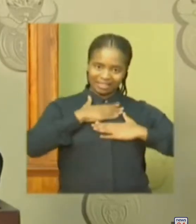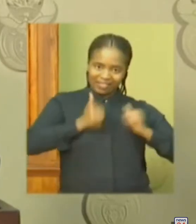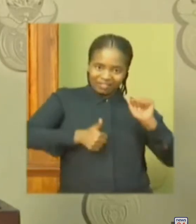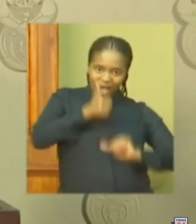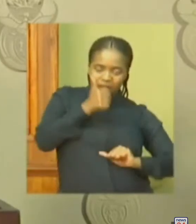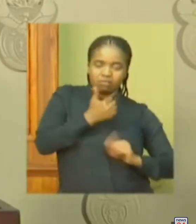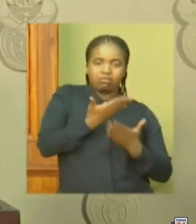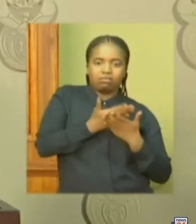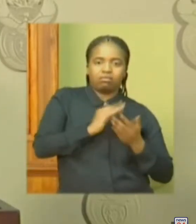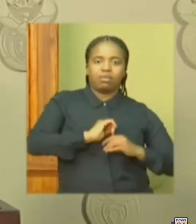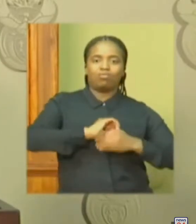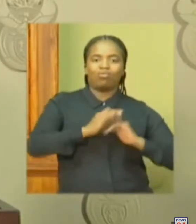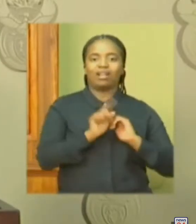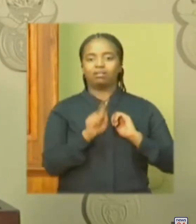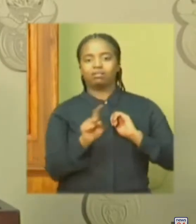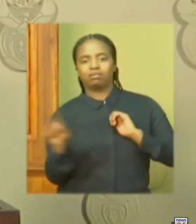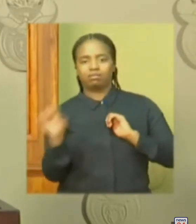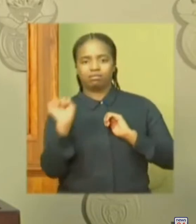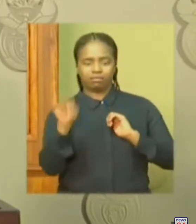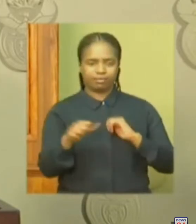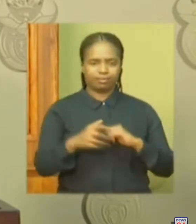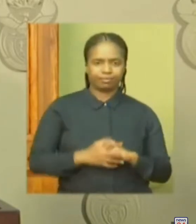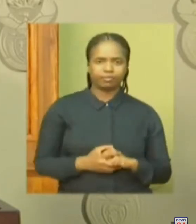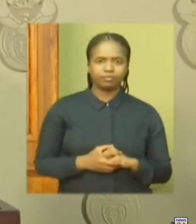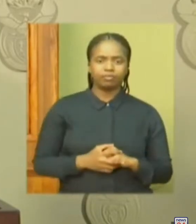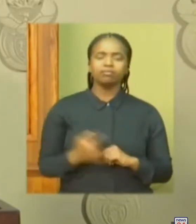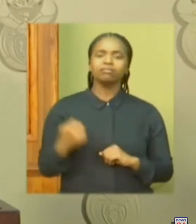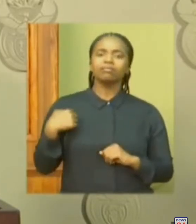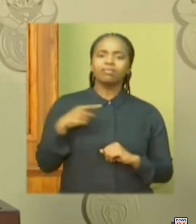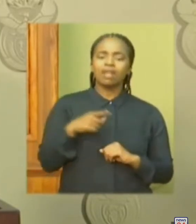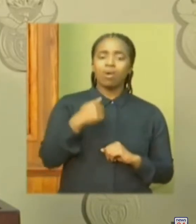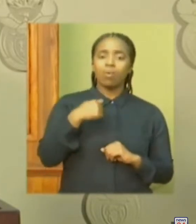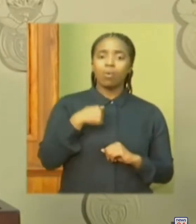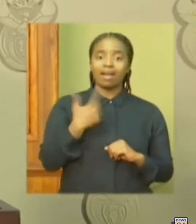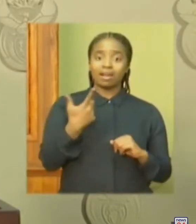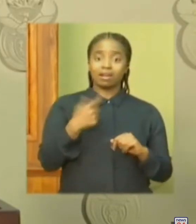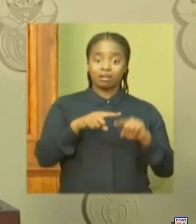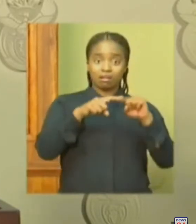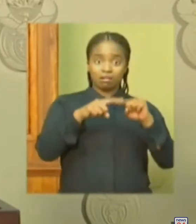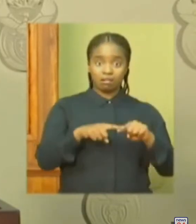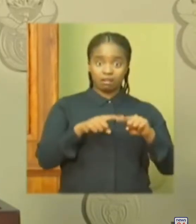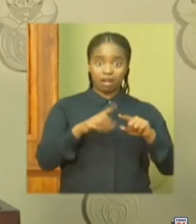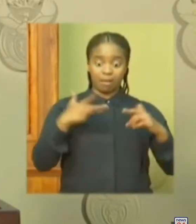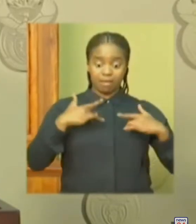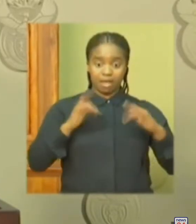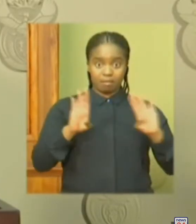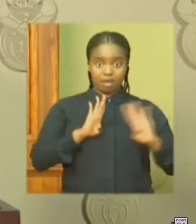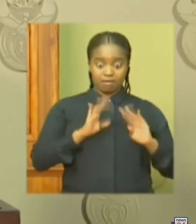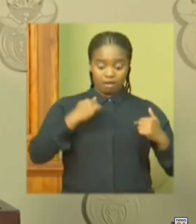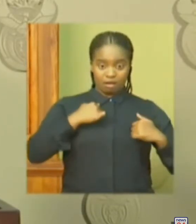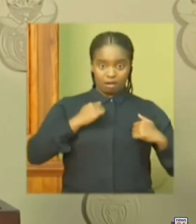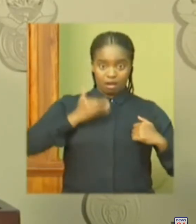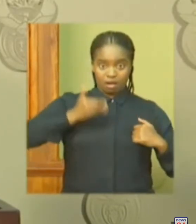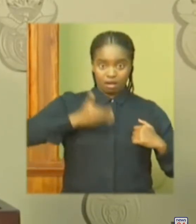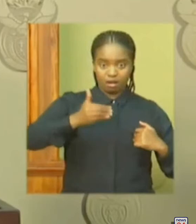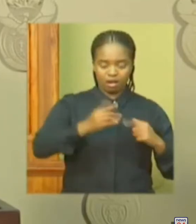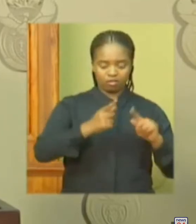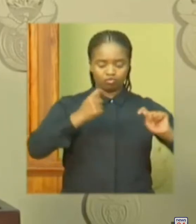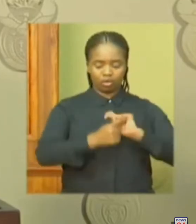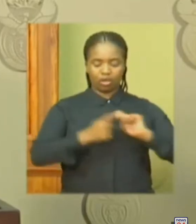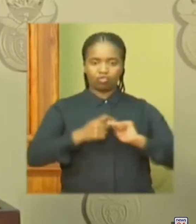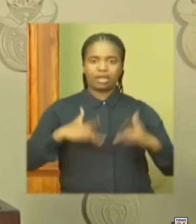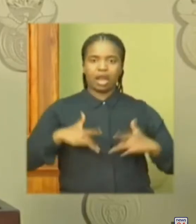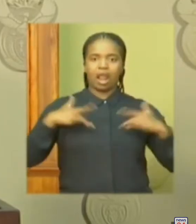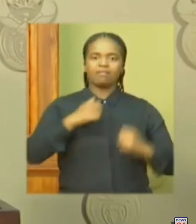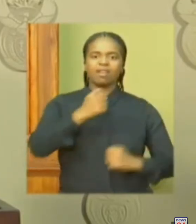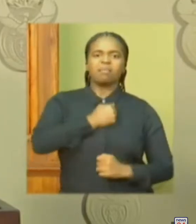will ultimately be determined by the changes we make in our behavior, by the